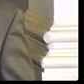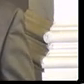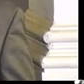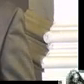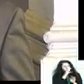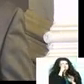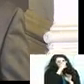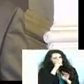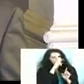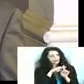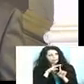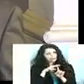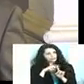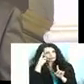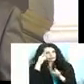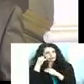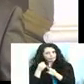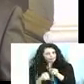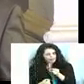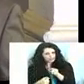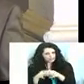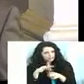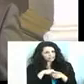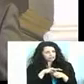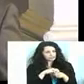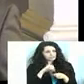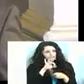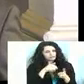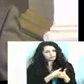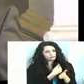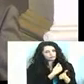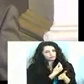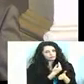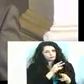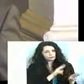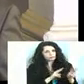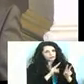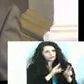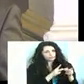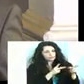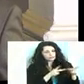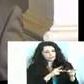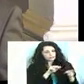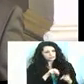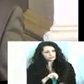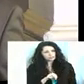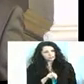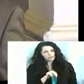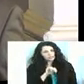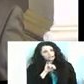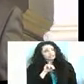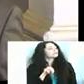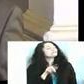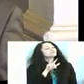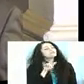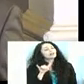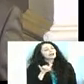application for final election of the new moderator of our denomination in July